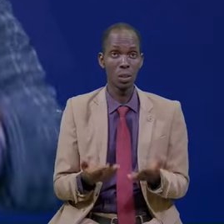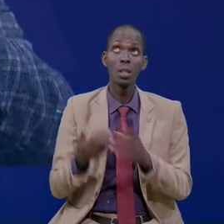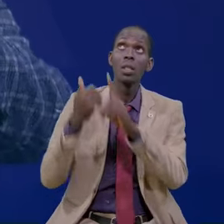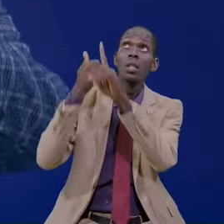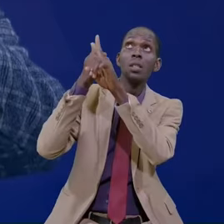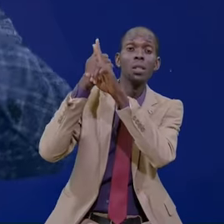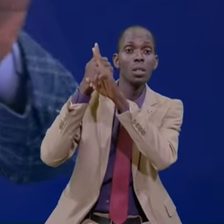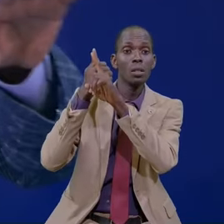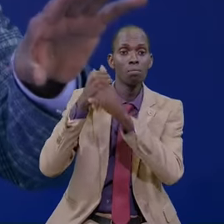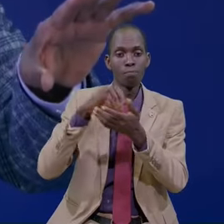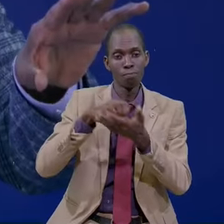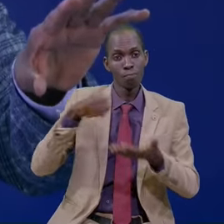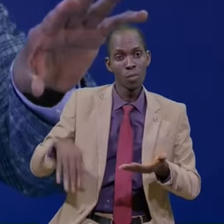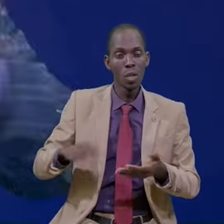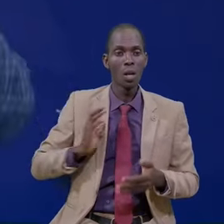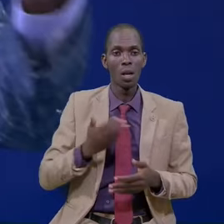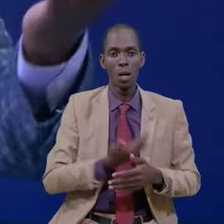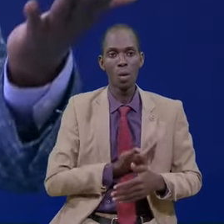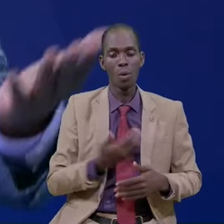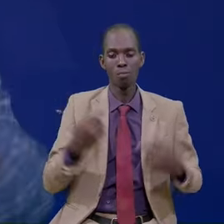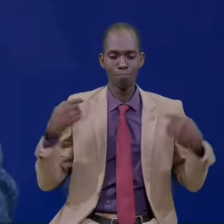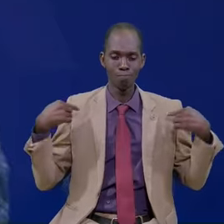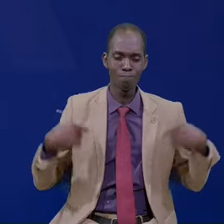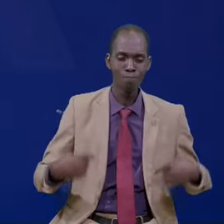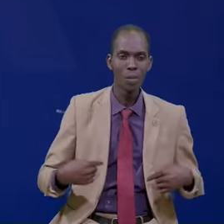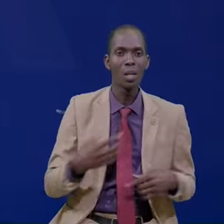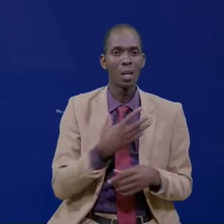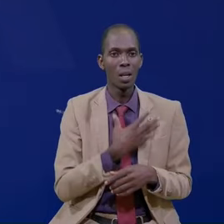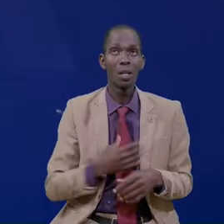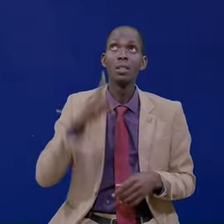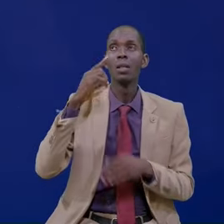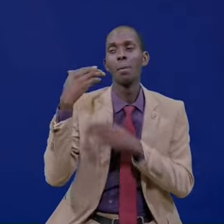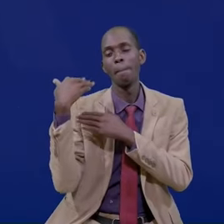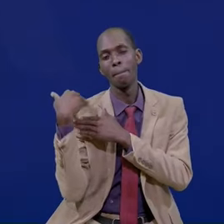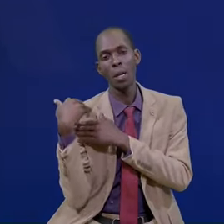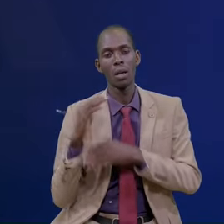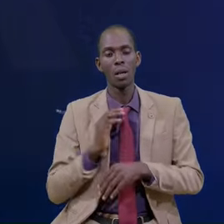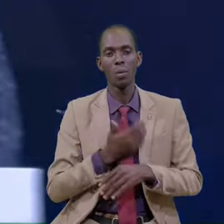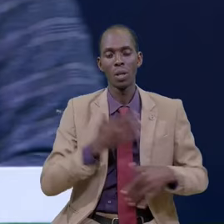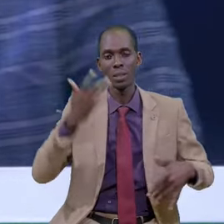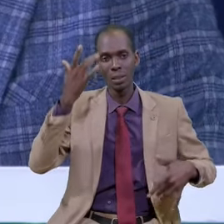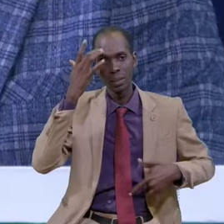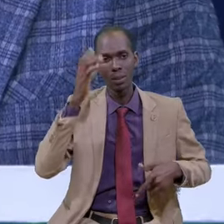together ouri and then our